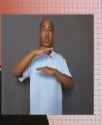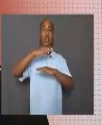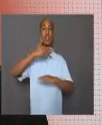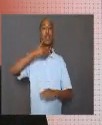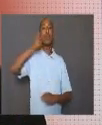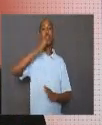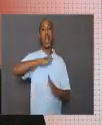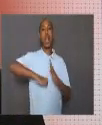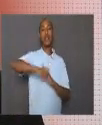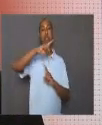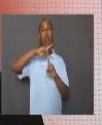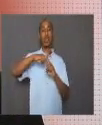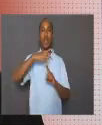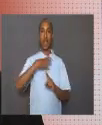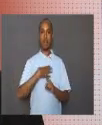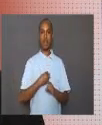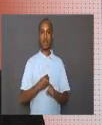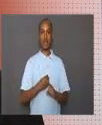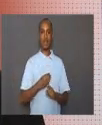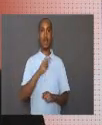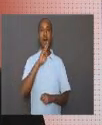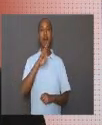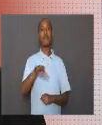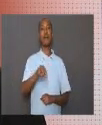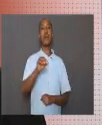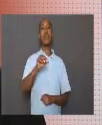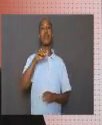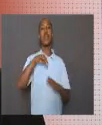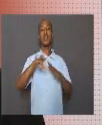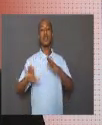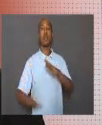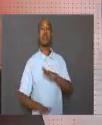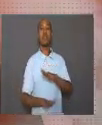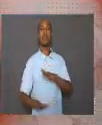most electropositive elements are found near the bottom.